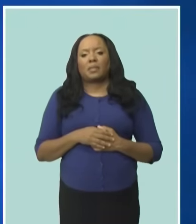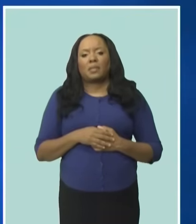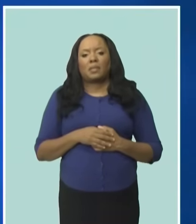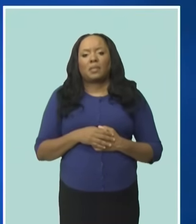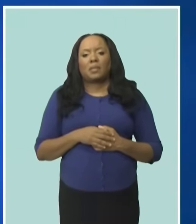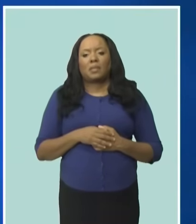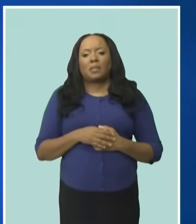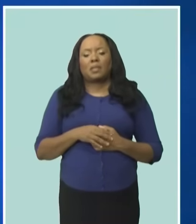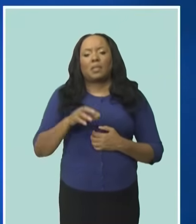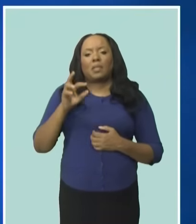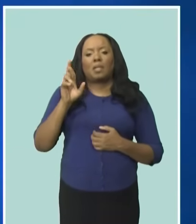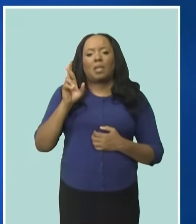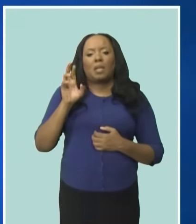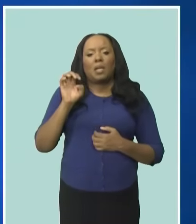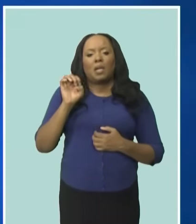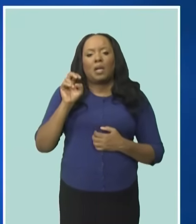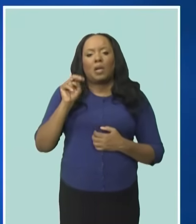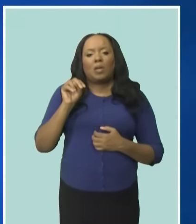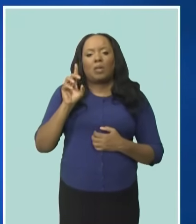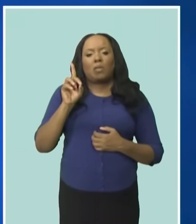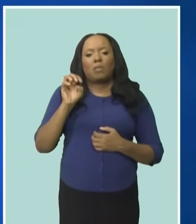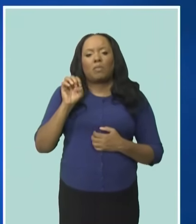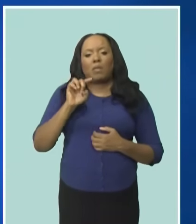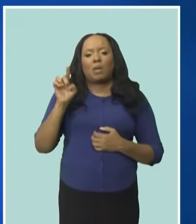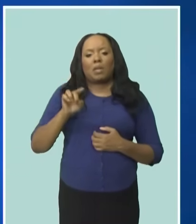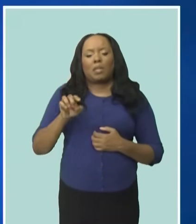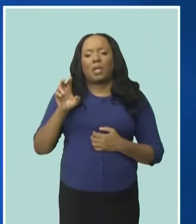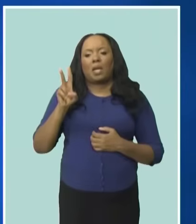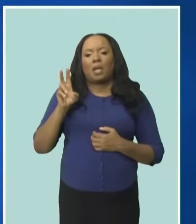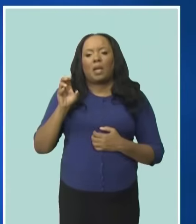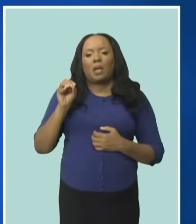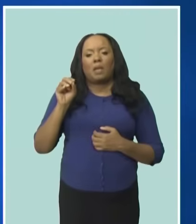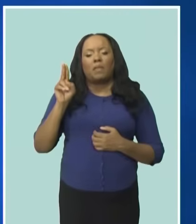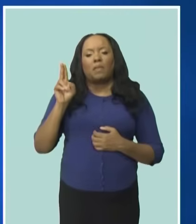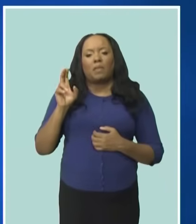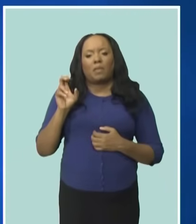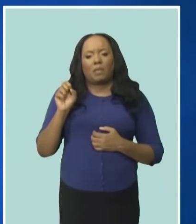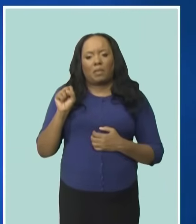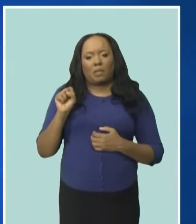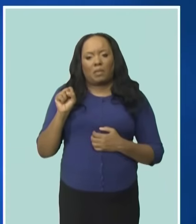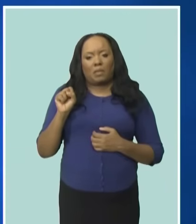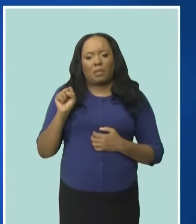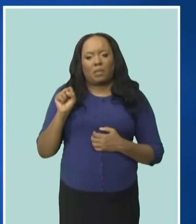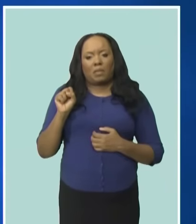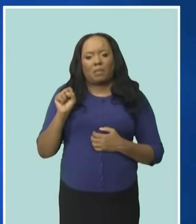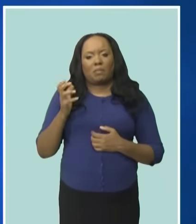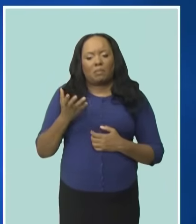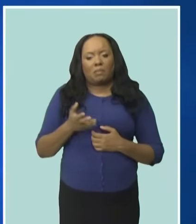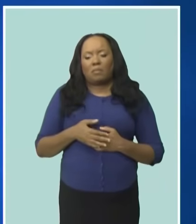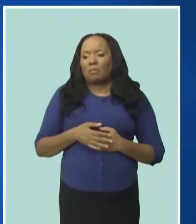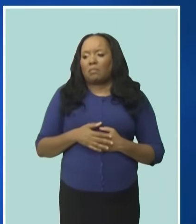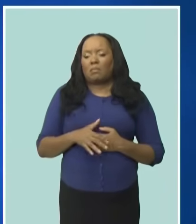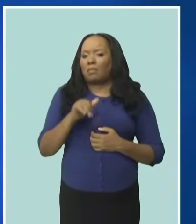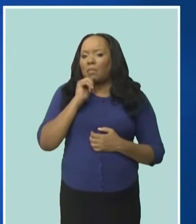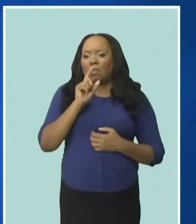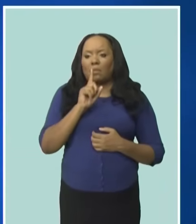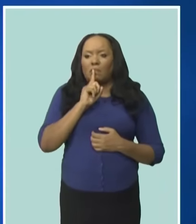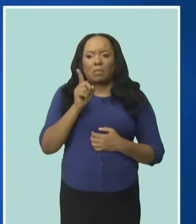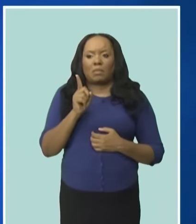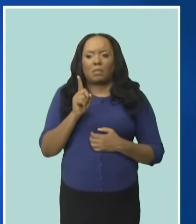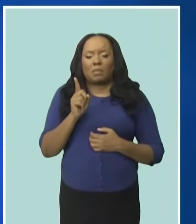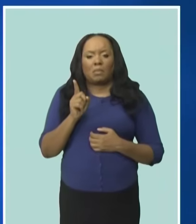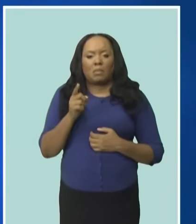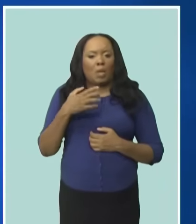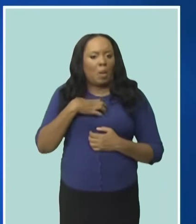the Renaview Garden of Fords Road, right? Those are the routes that we will be very surprised if we got a complaint from any